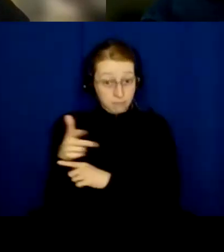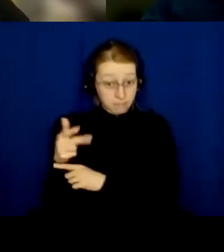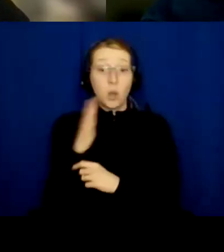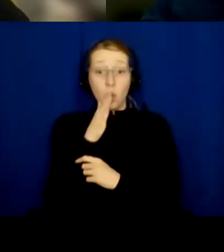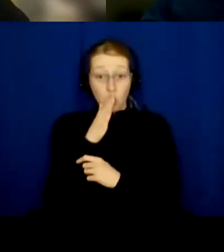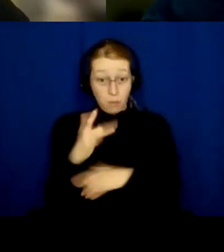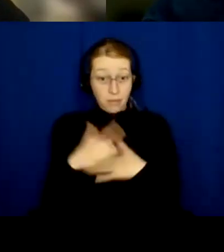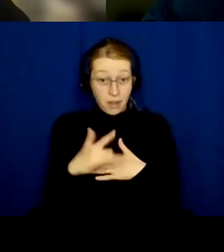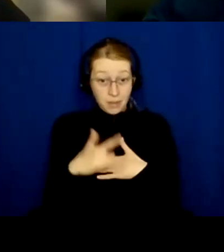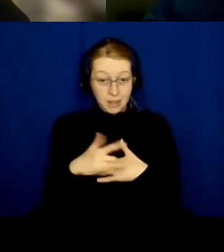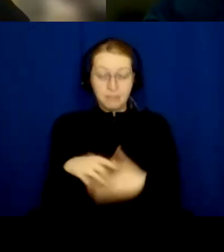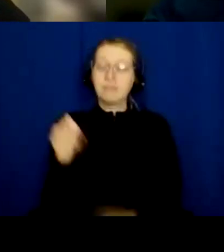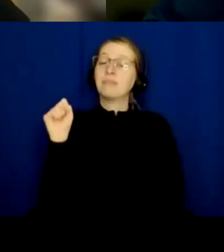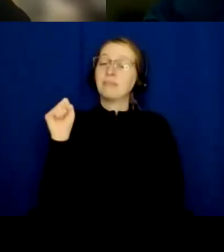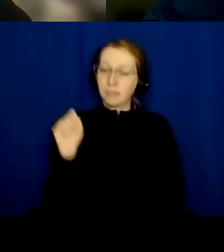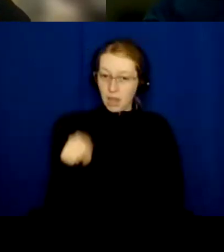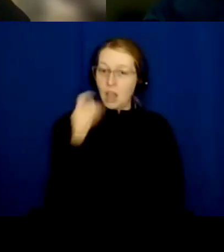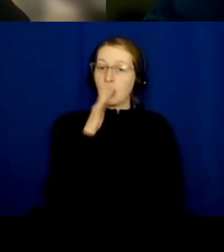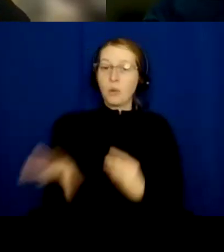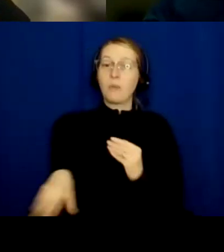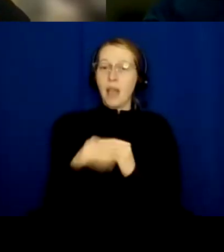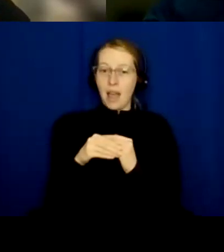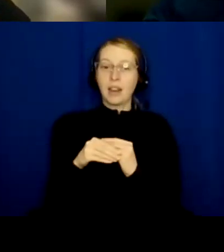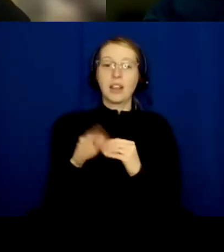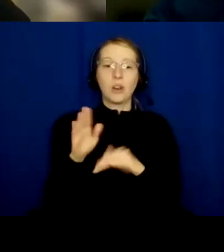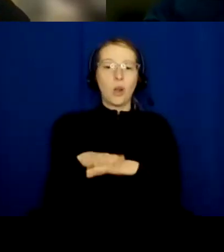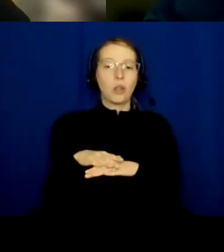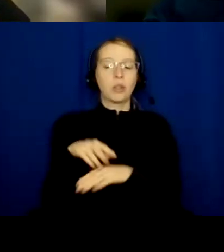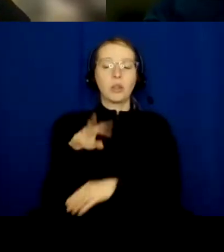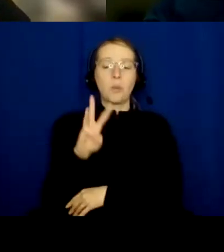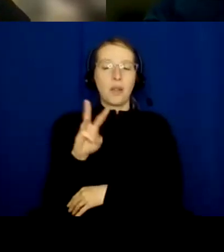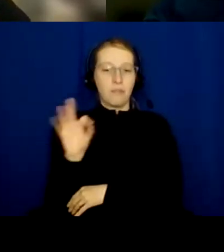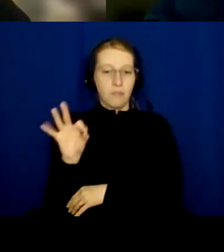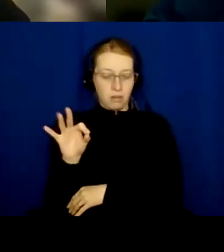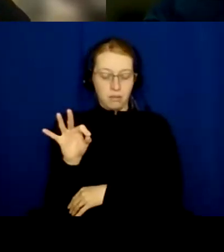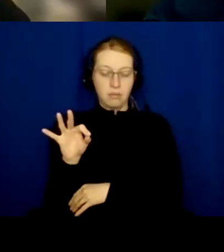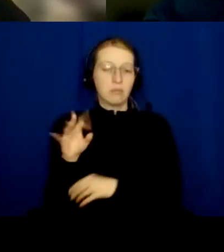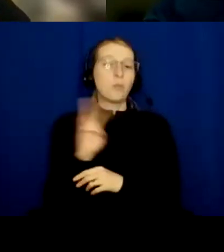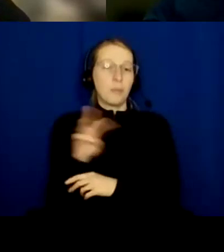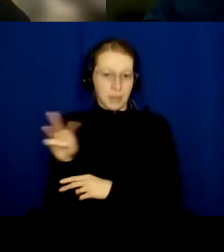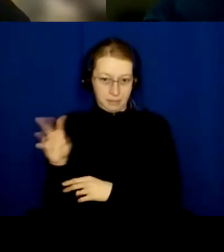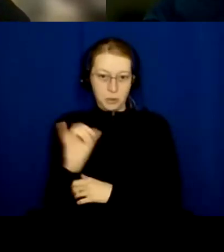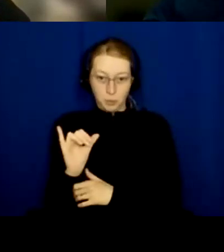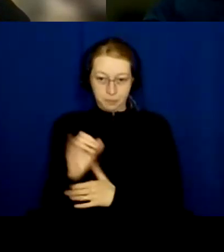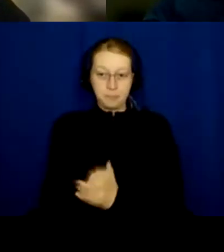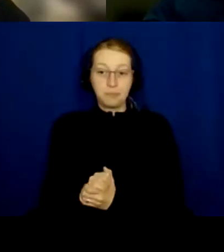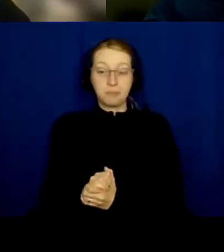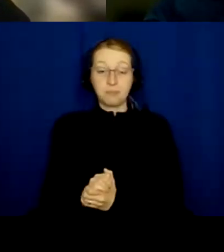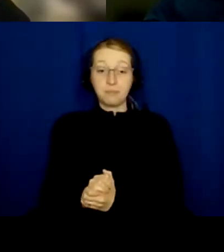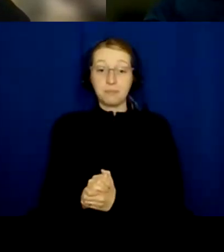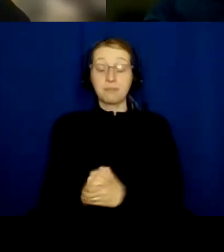Wavefront Centre website. And I want to close